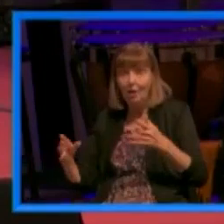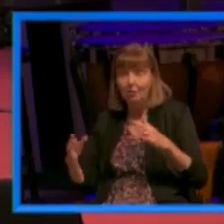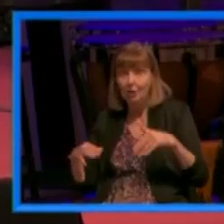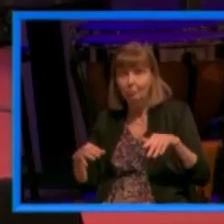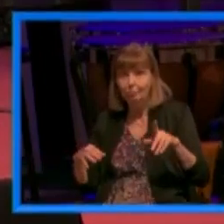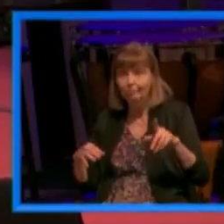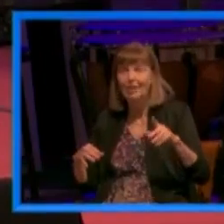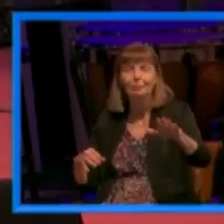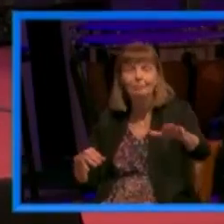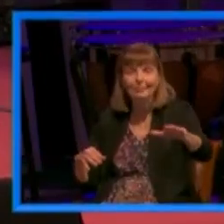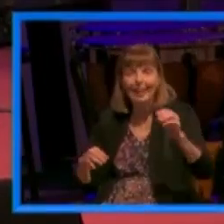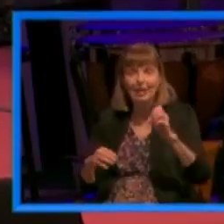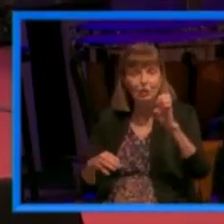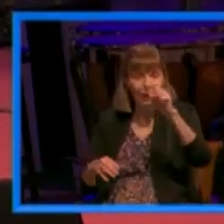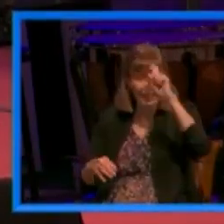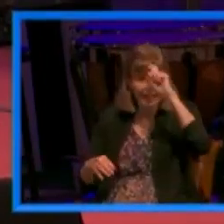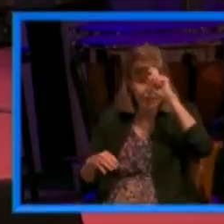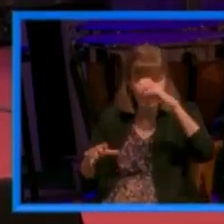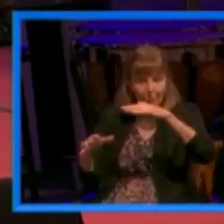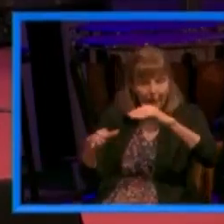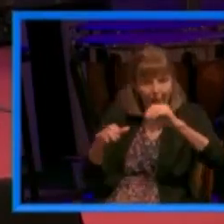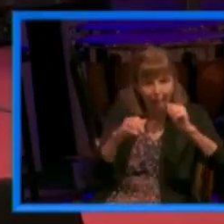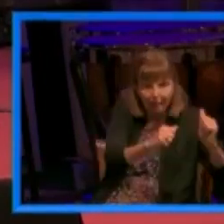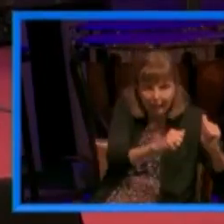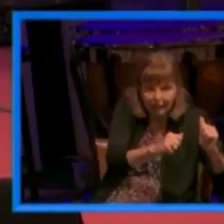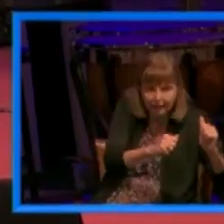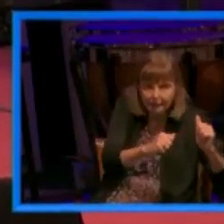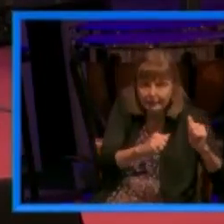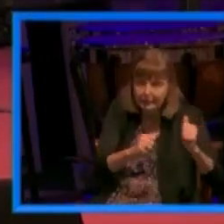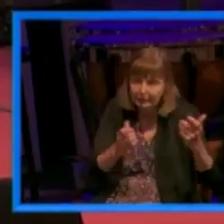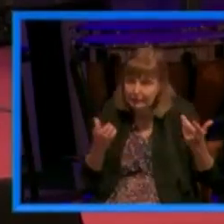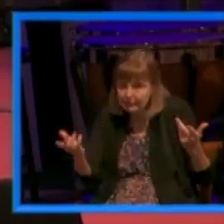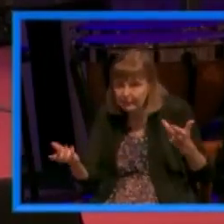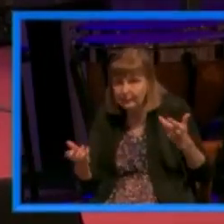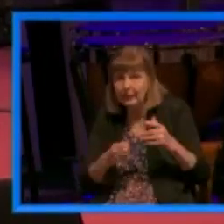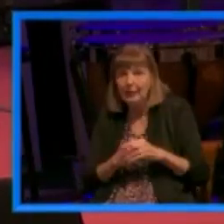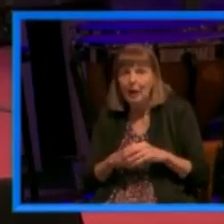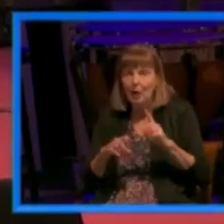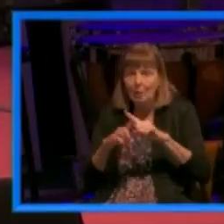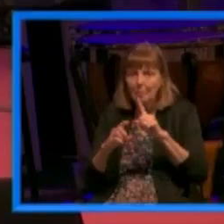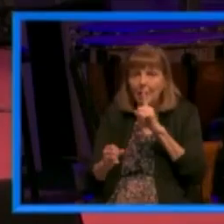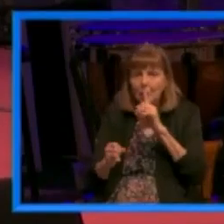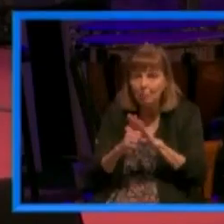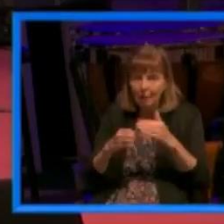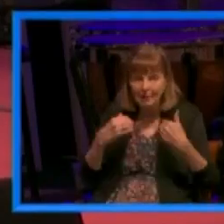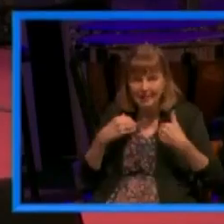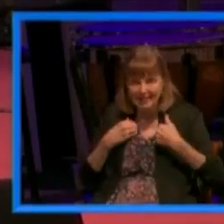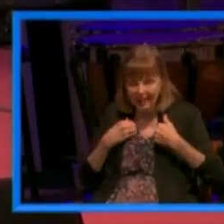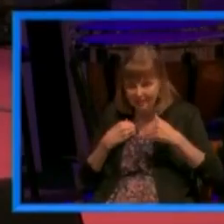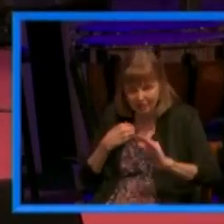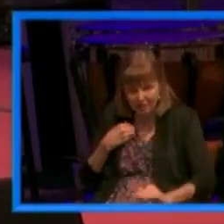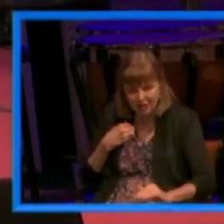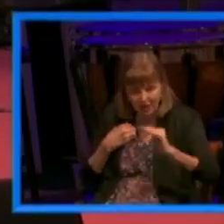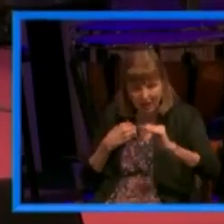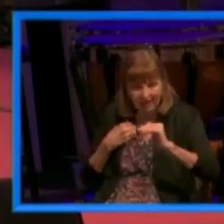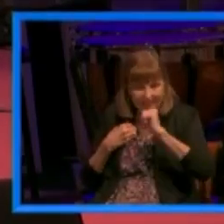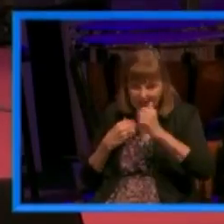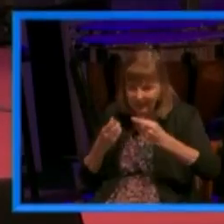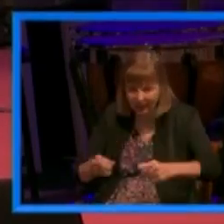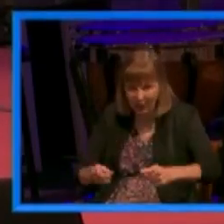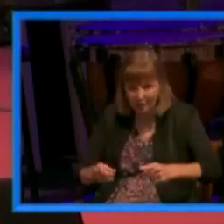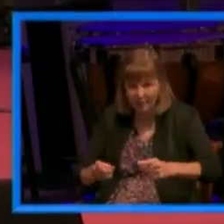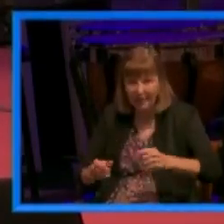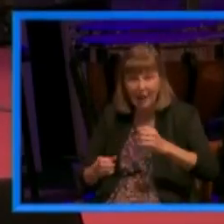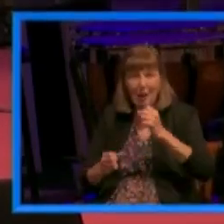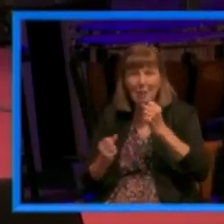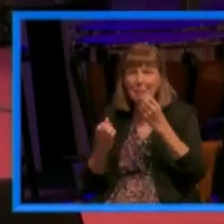so the promise to get the land is happening right before their eyes. But the promise to have a child is not happening. And years and years and years go by.